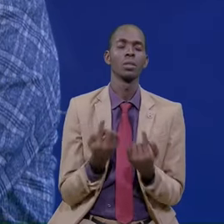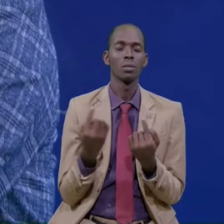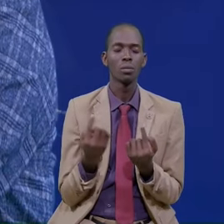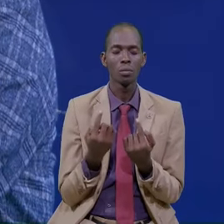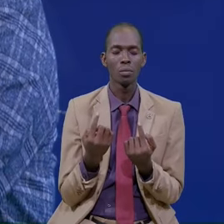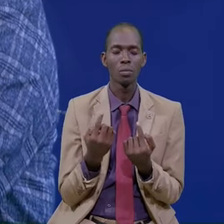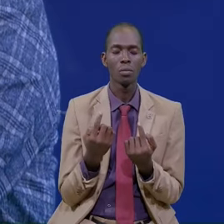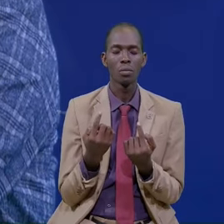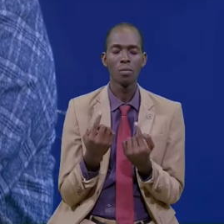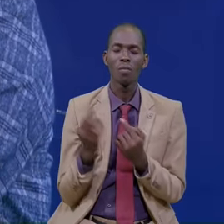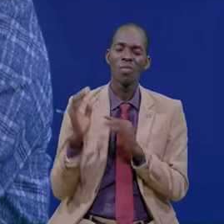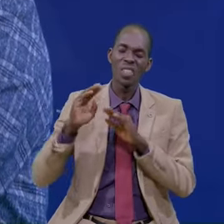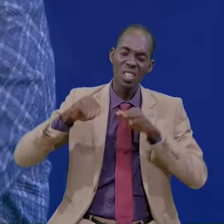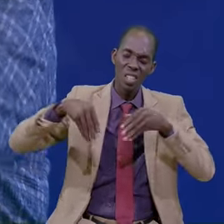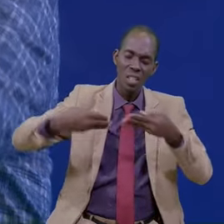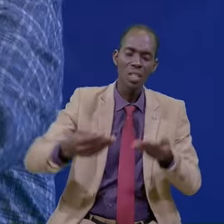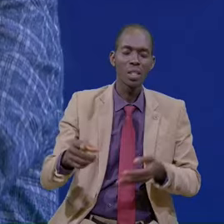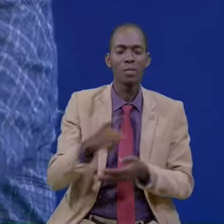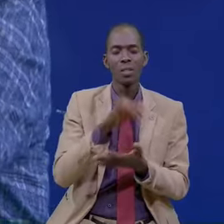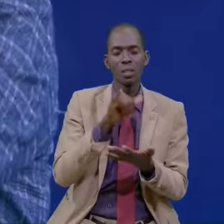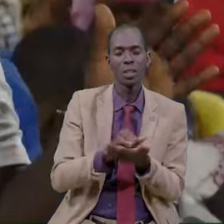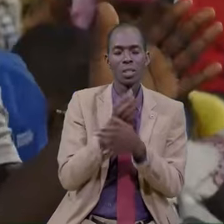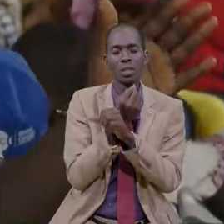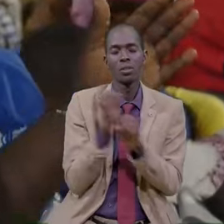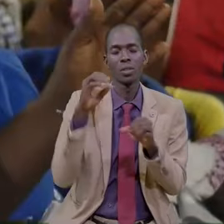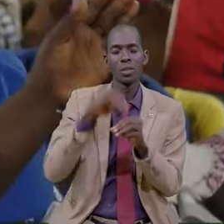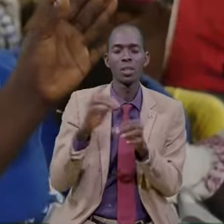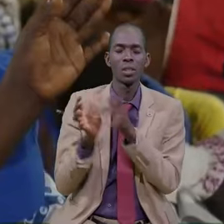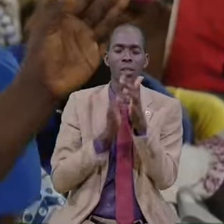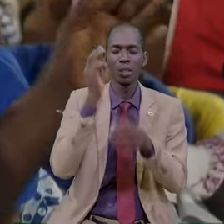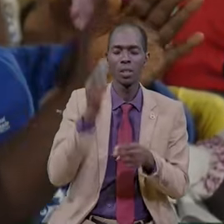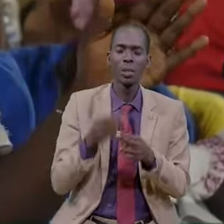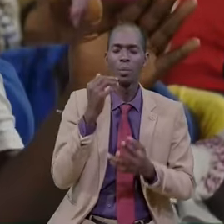sin them that salvation in Jesus